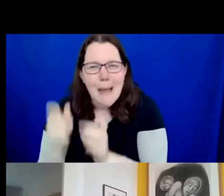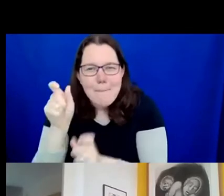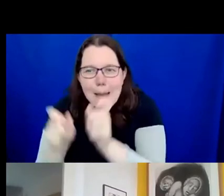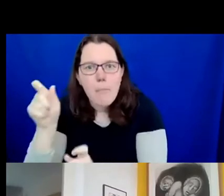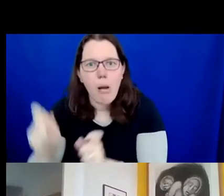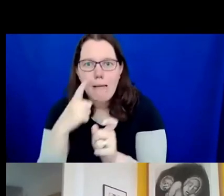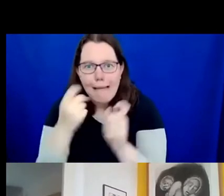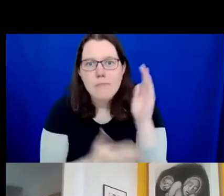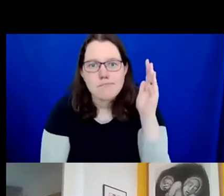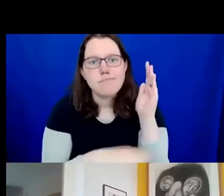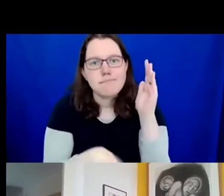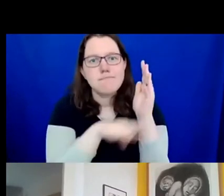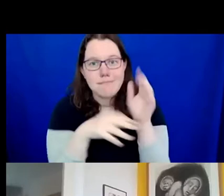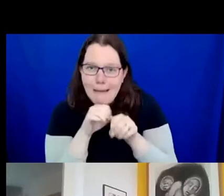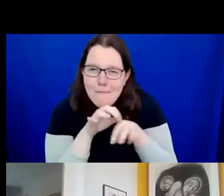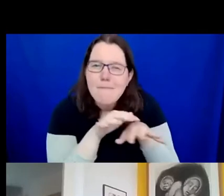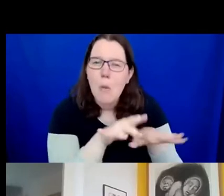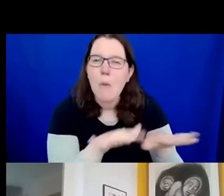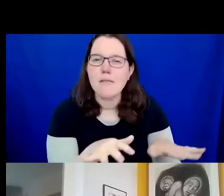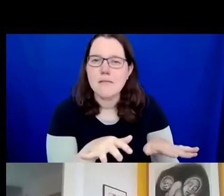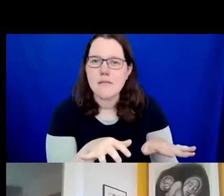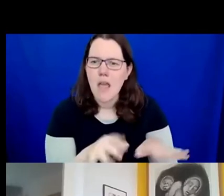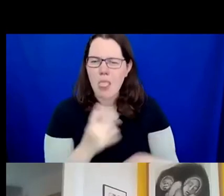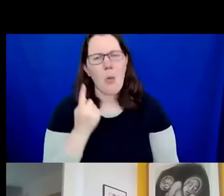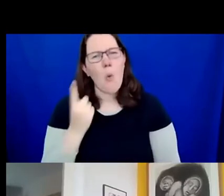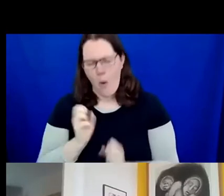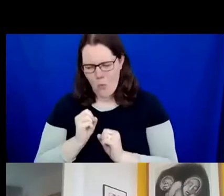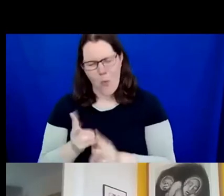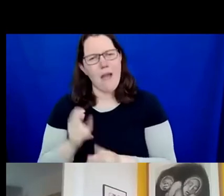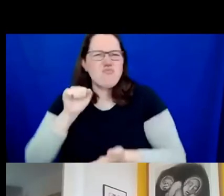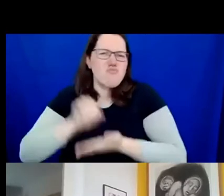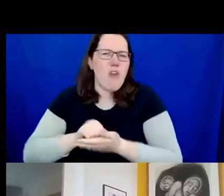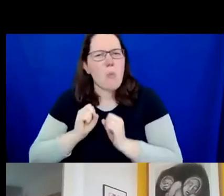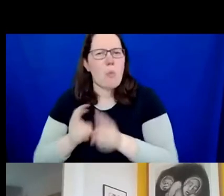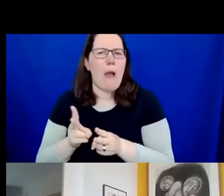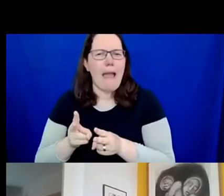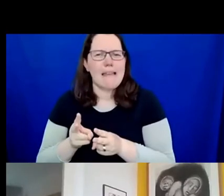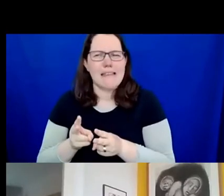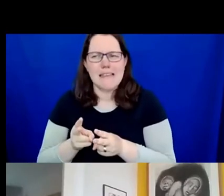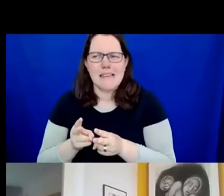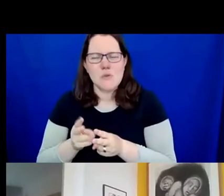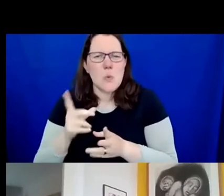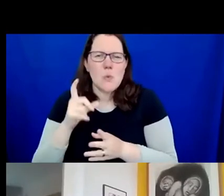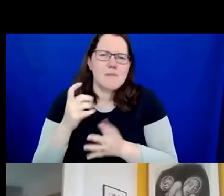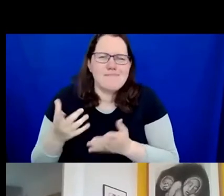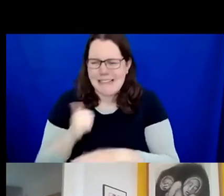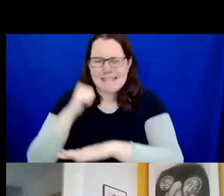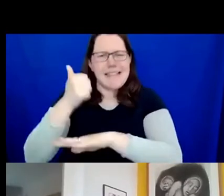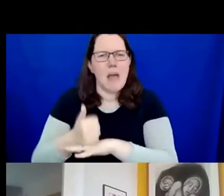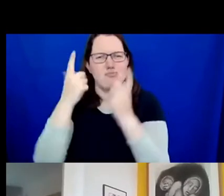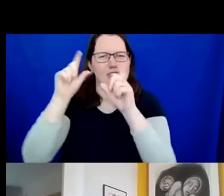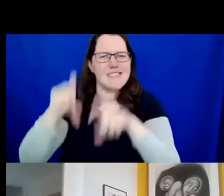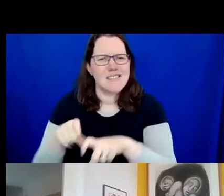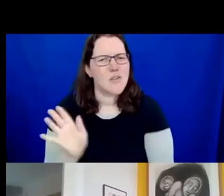way to deliver a curatorial commissions residency. They have been as individual as the institutions, the curators, and